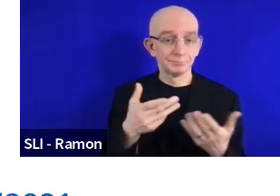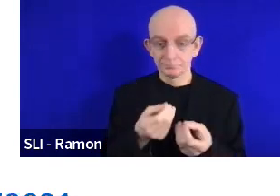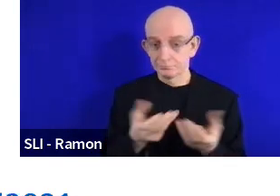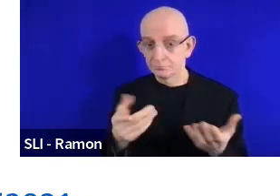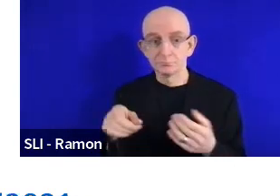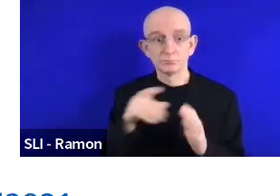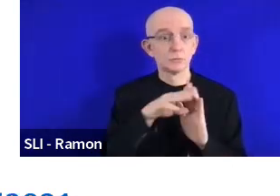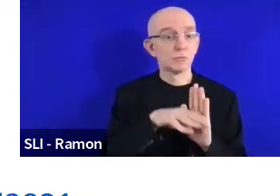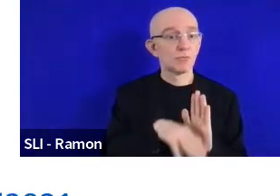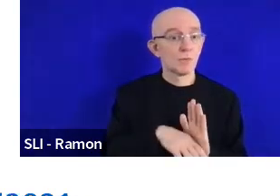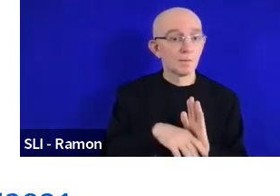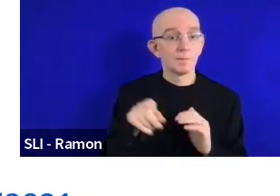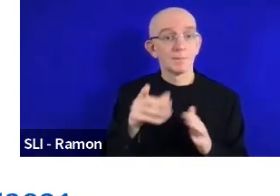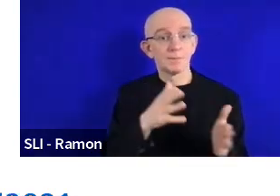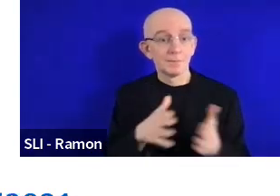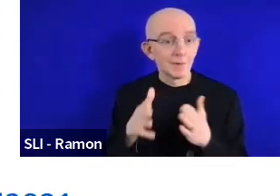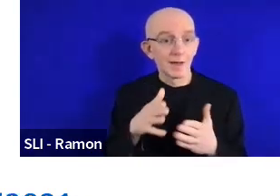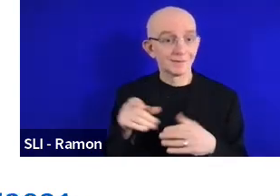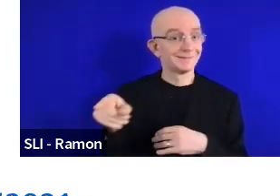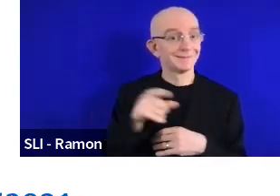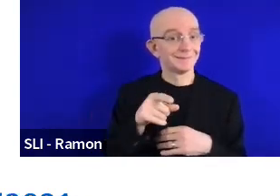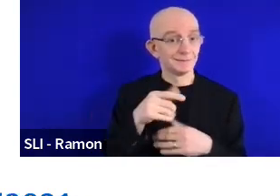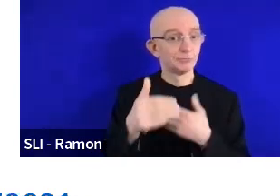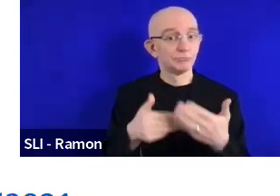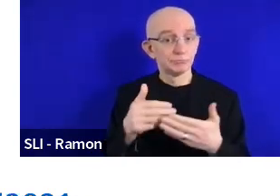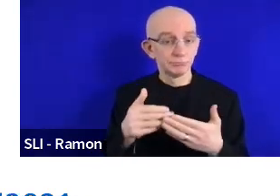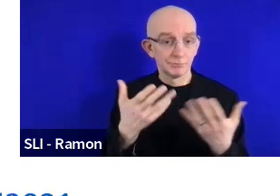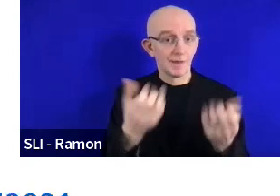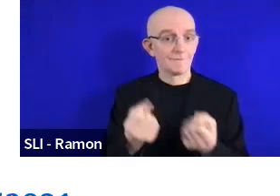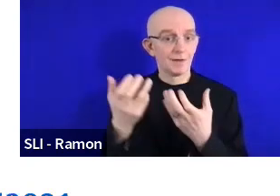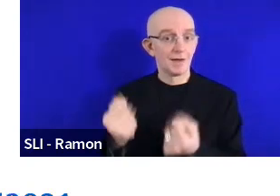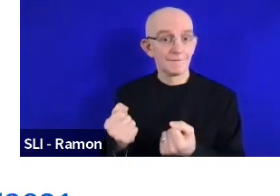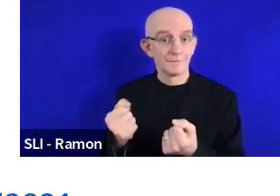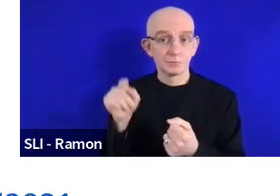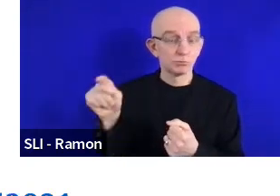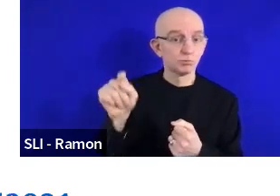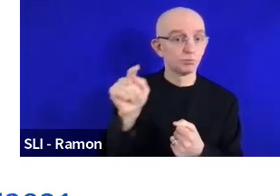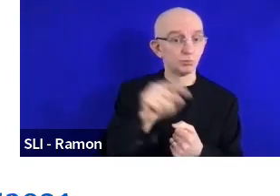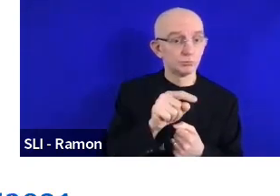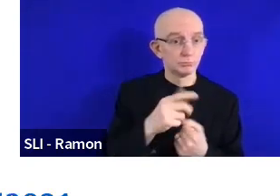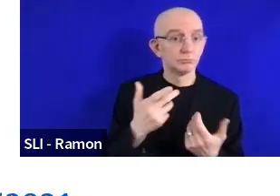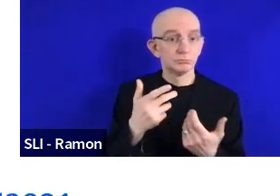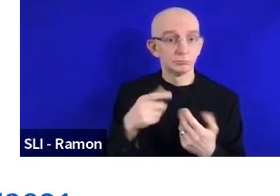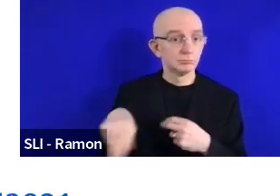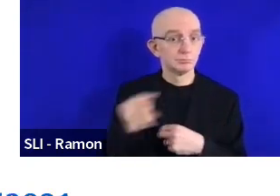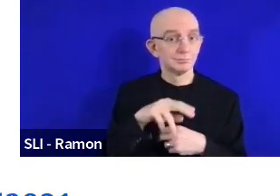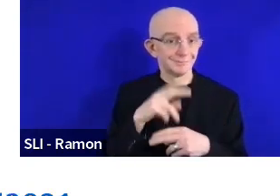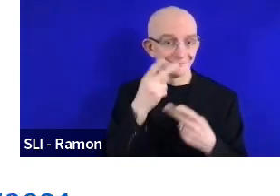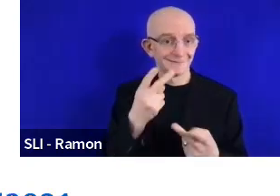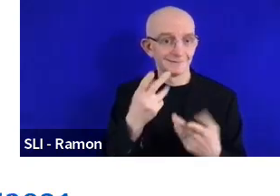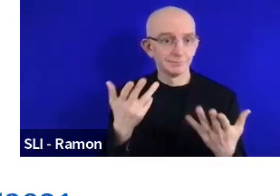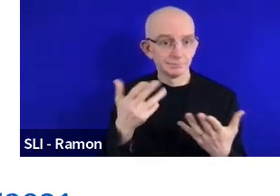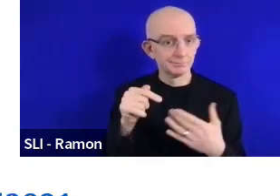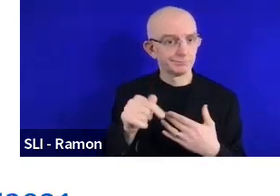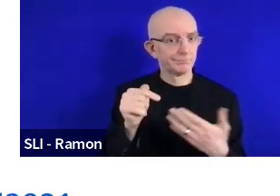kind of detail, and people have really tried to assess the effects they're having. So this is a rare example